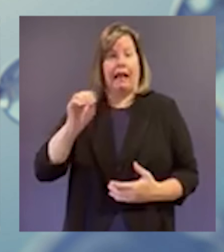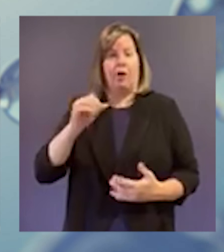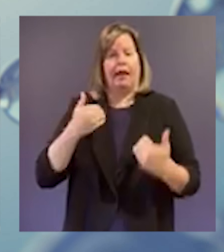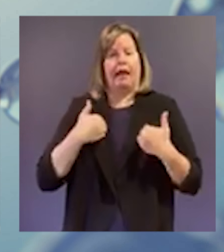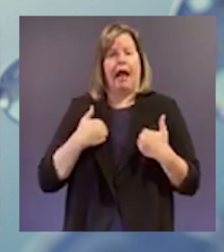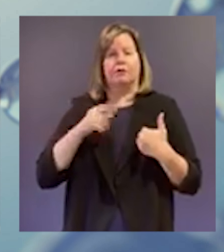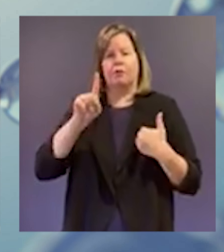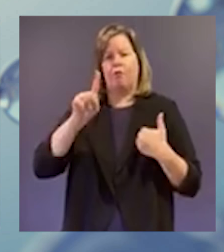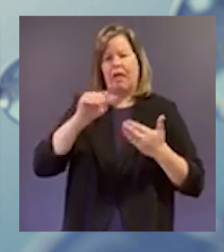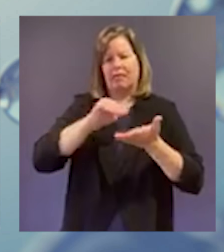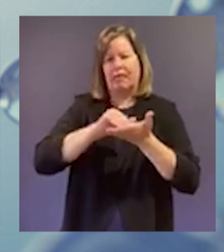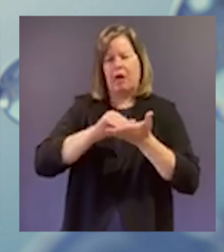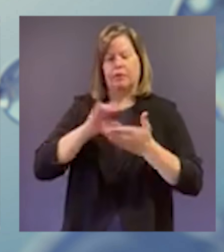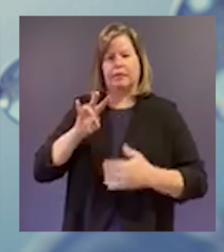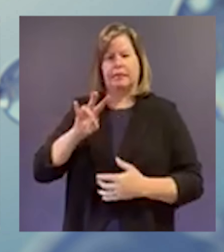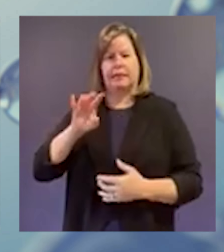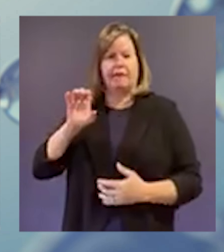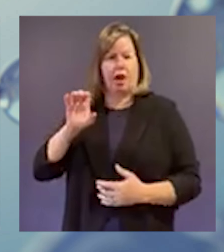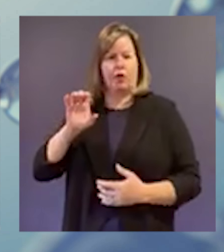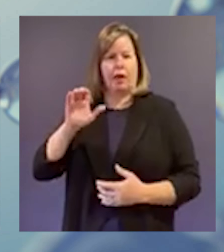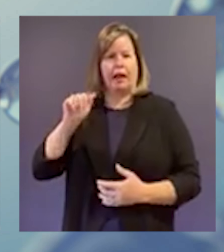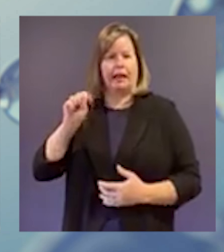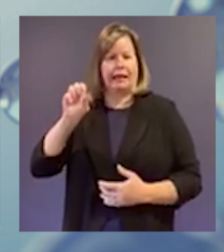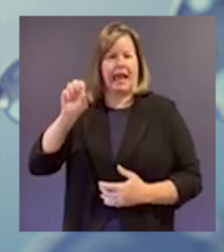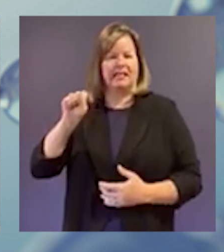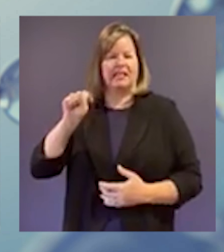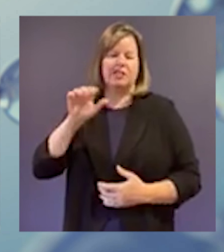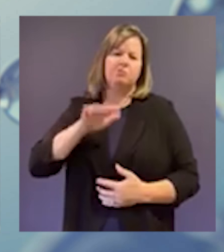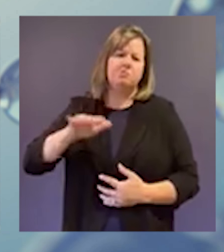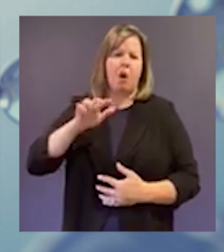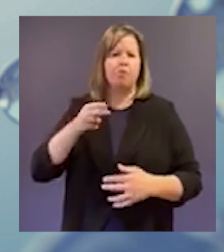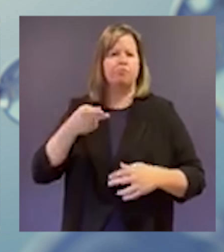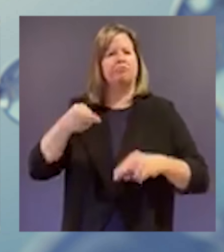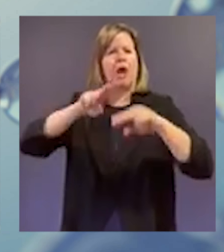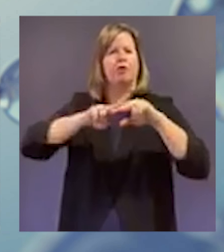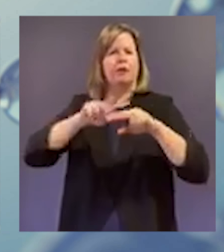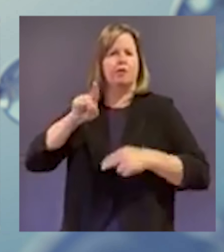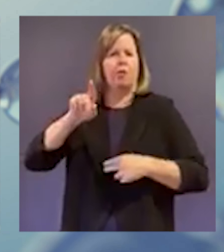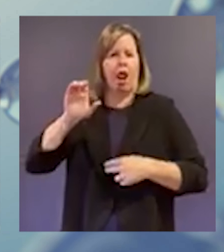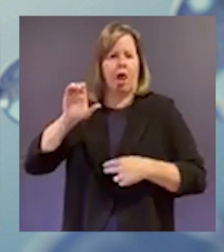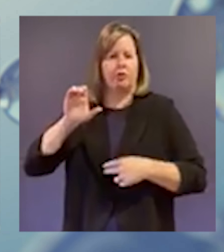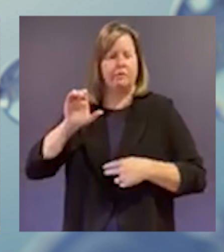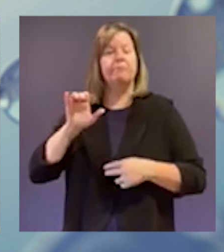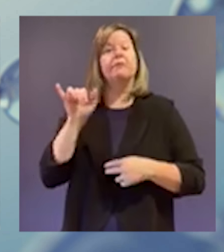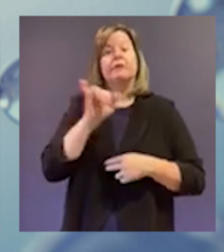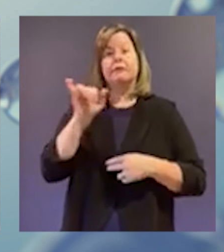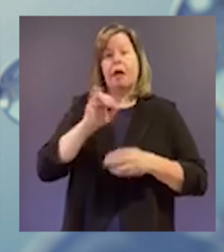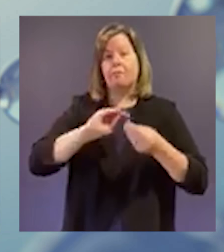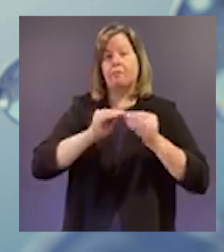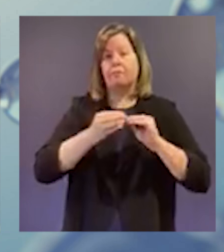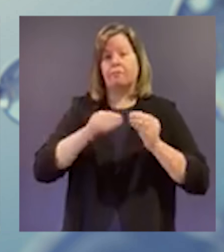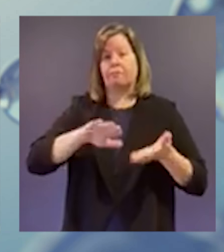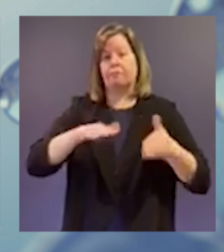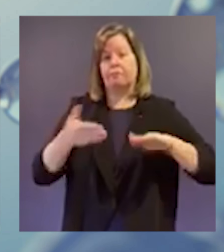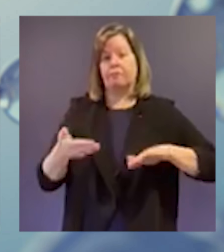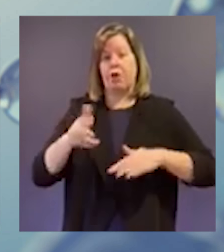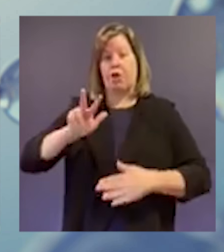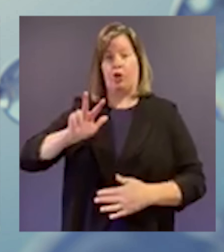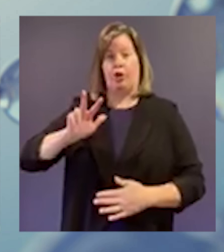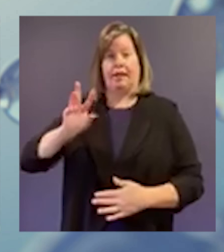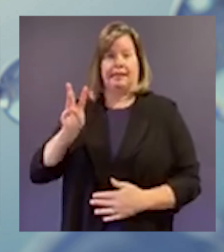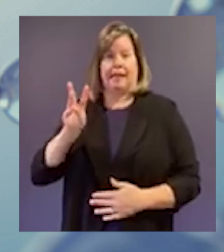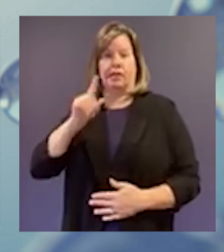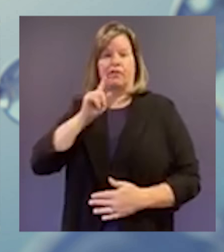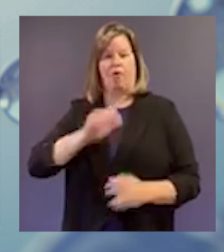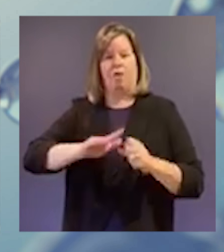of COVID-19, which is an increase of about 100 over yesterday, and we're still at 36 deaths